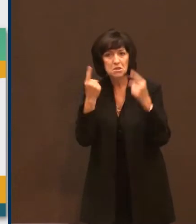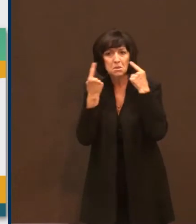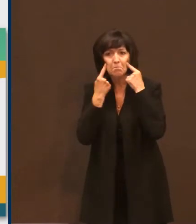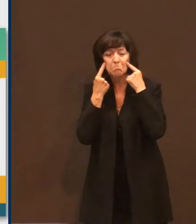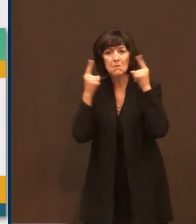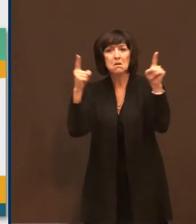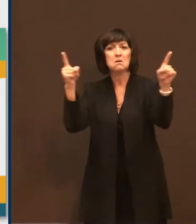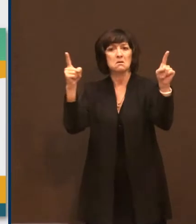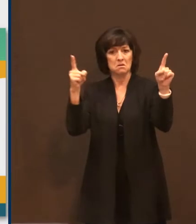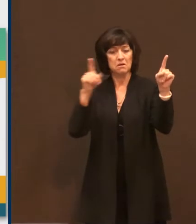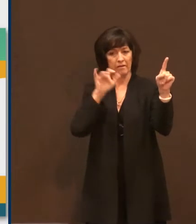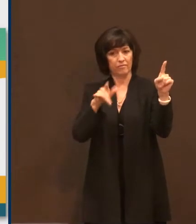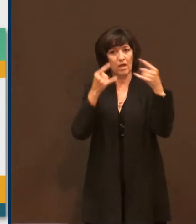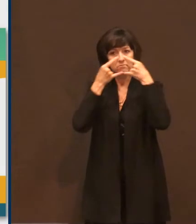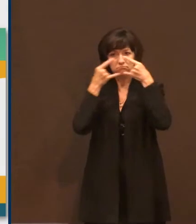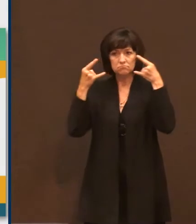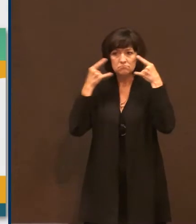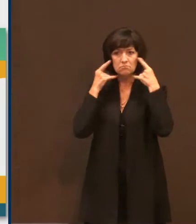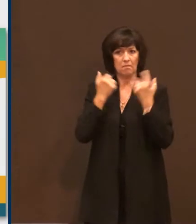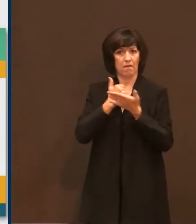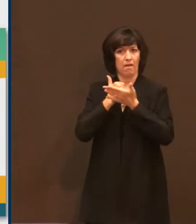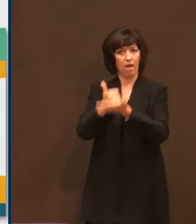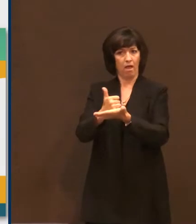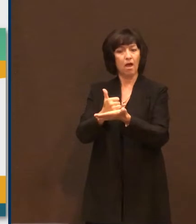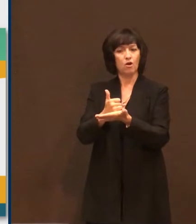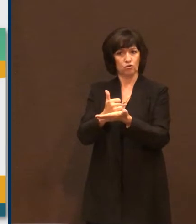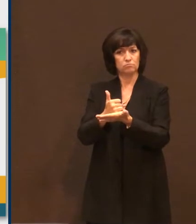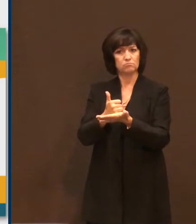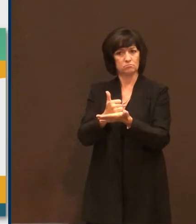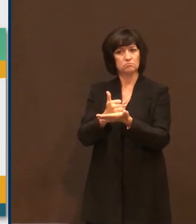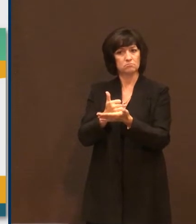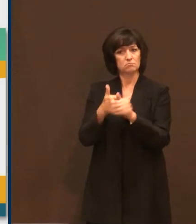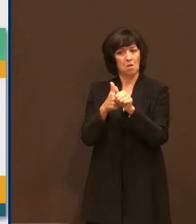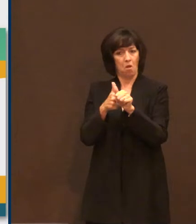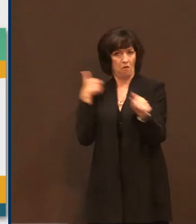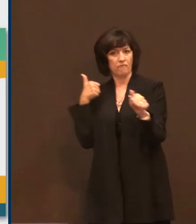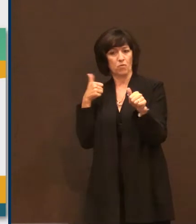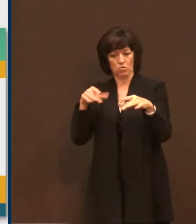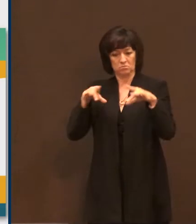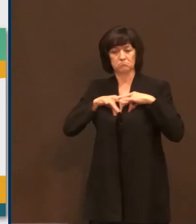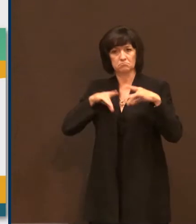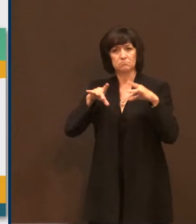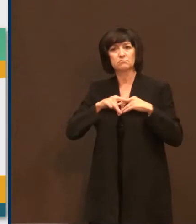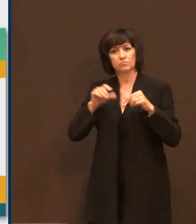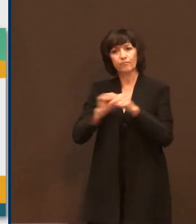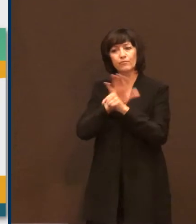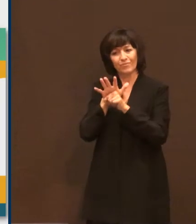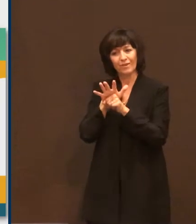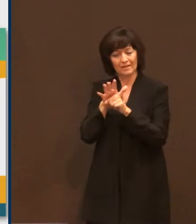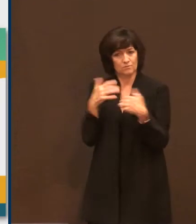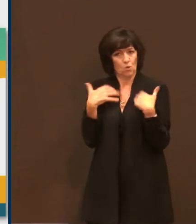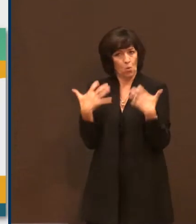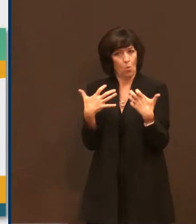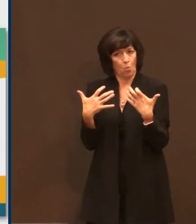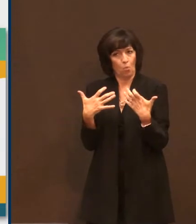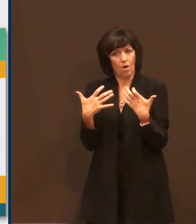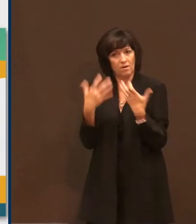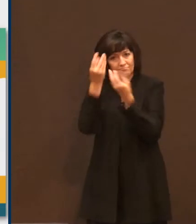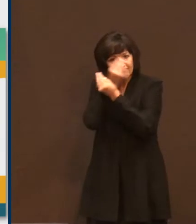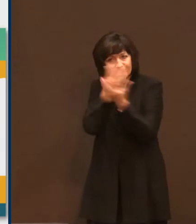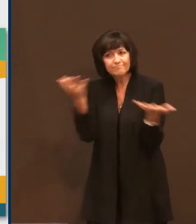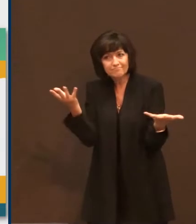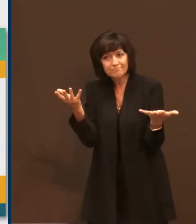effective these local requirements for face coverings are. So we wanted to share that with you today because we think